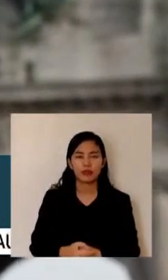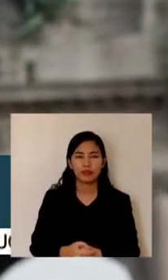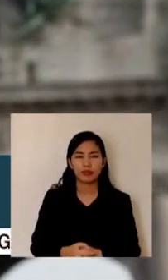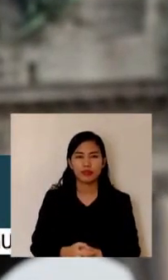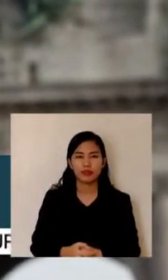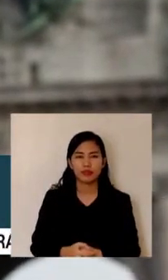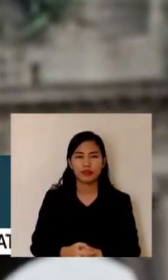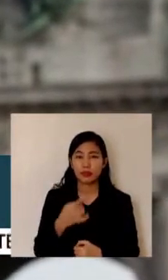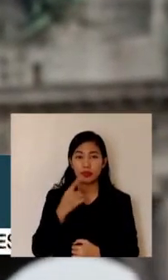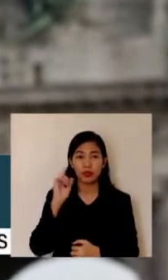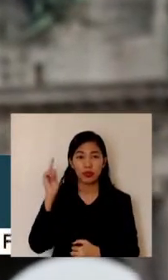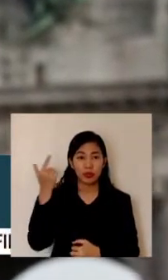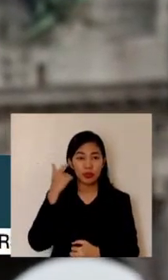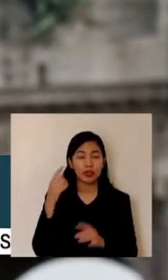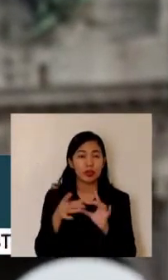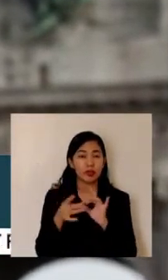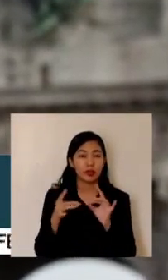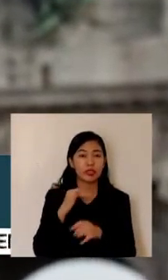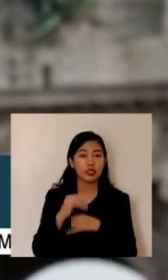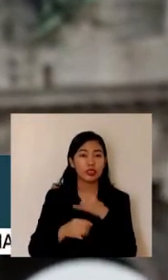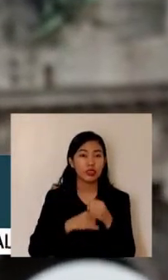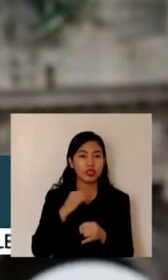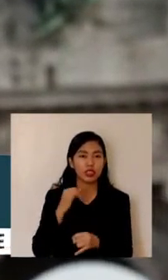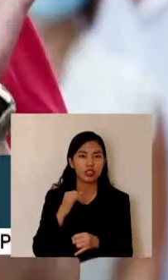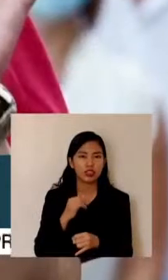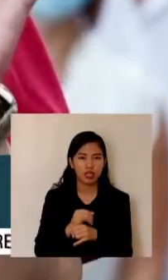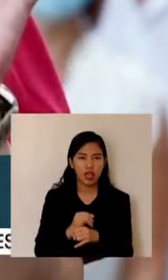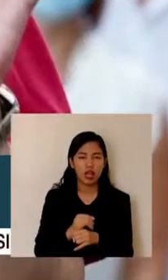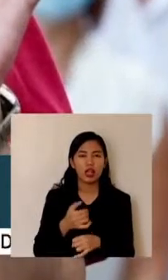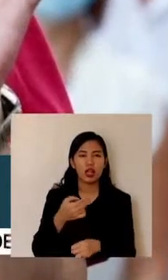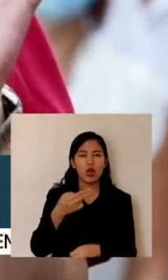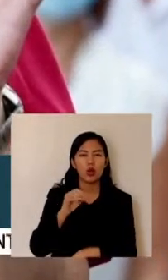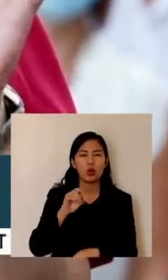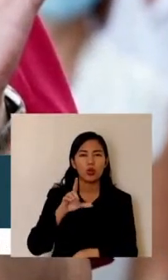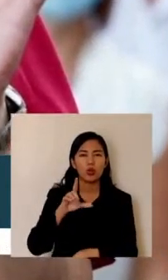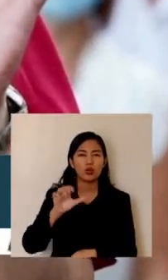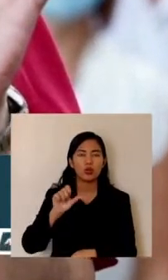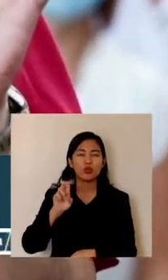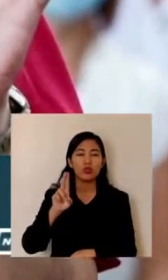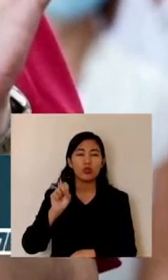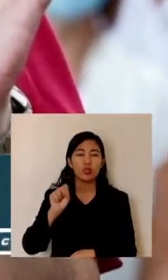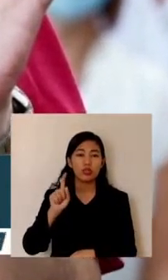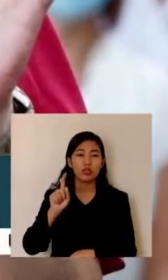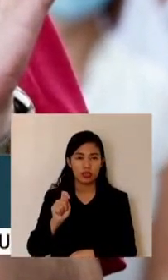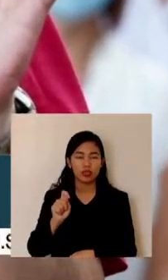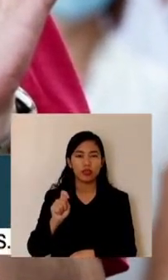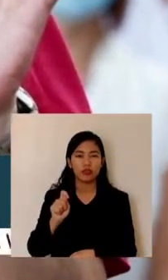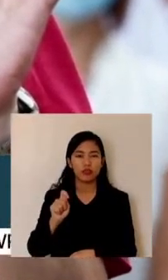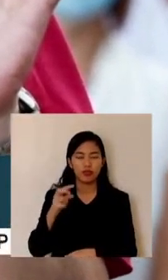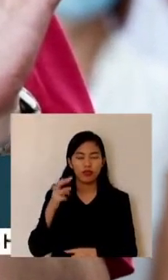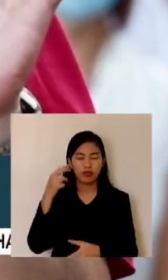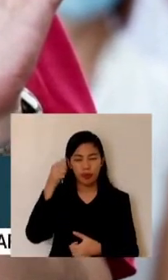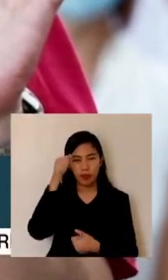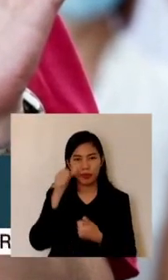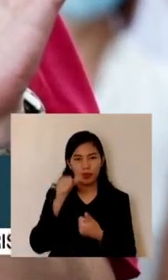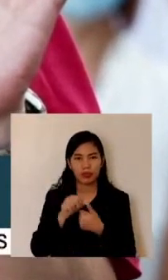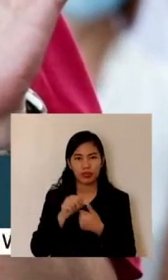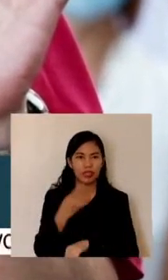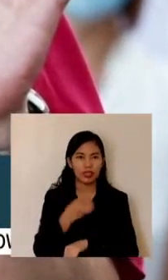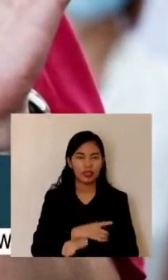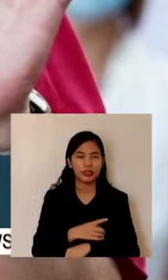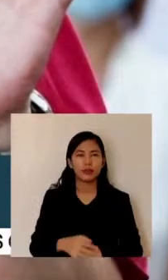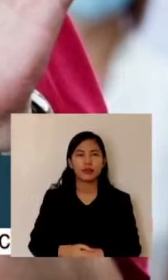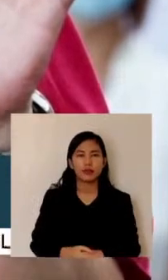report marking International Holocaust Remembrance Day. Such tropes have become widespread, the Diaspora Affairs